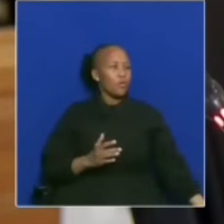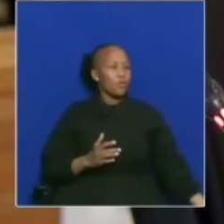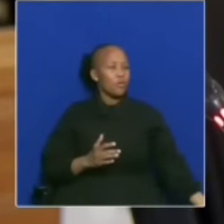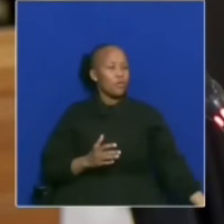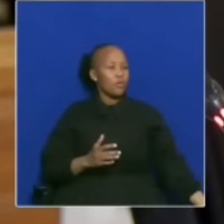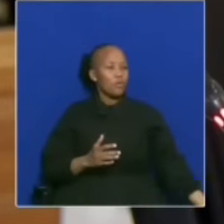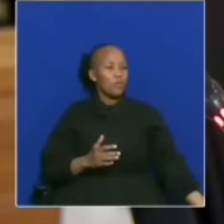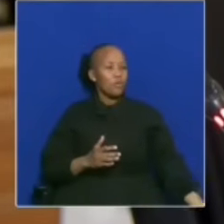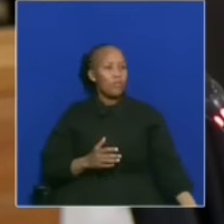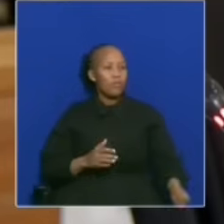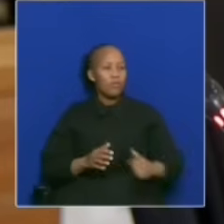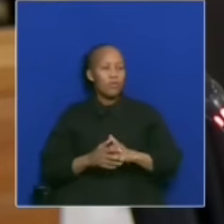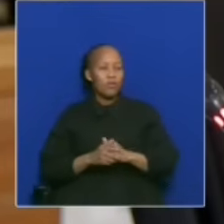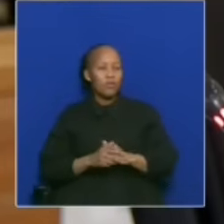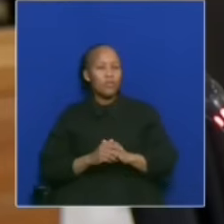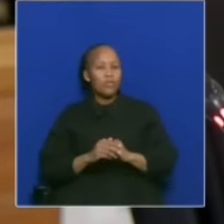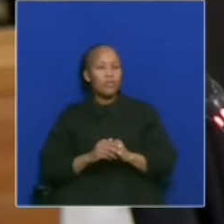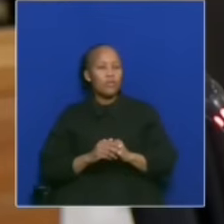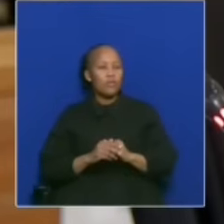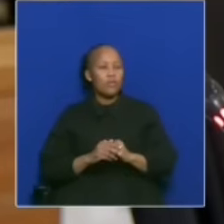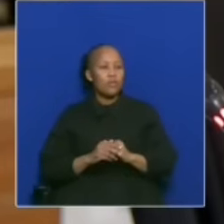3428.